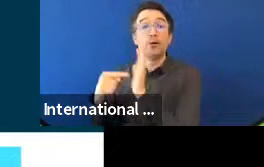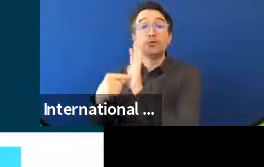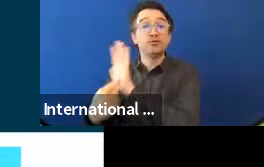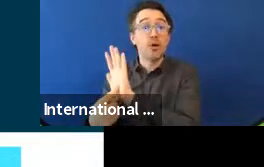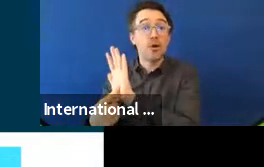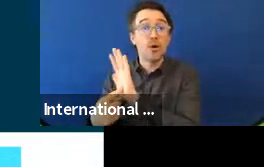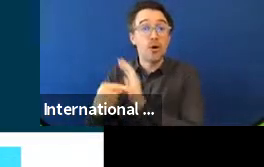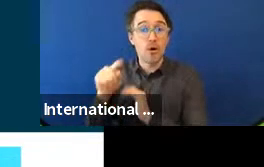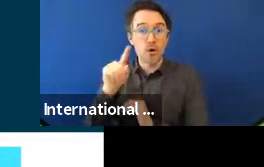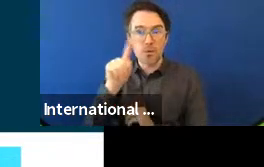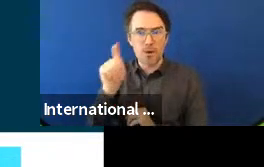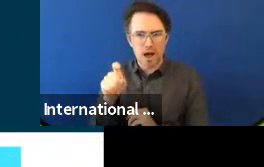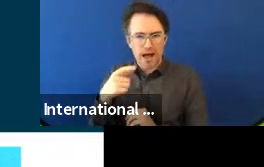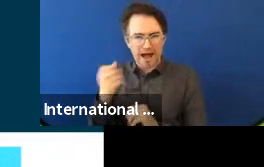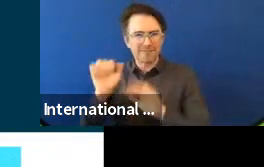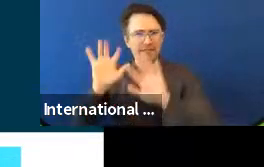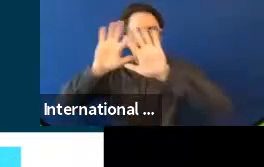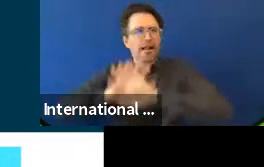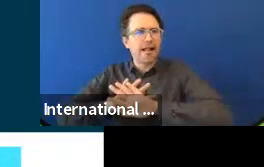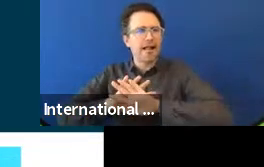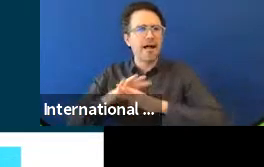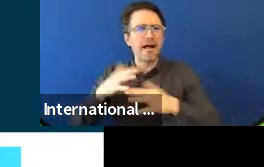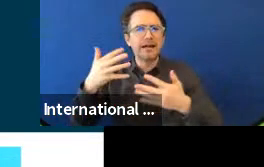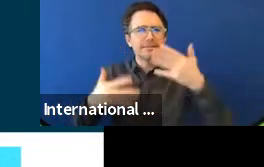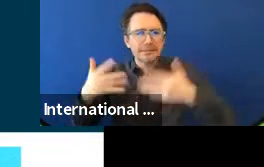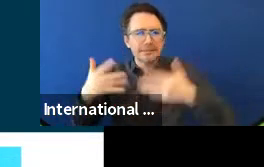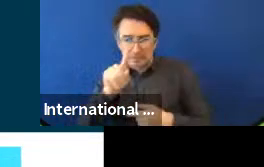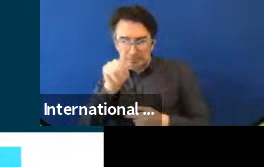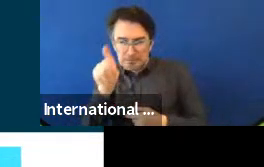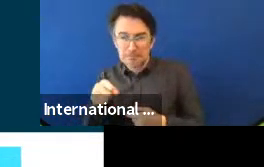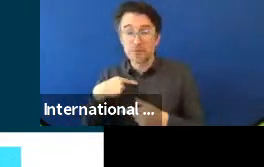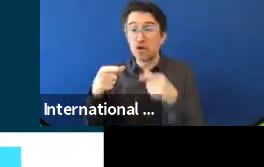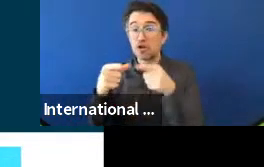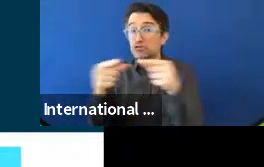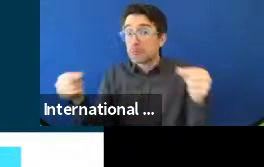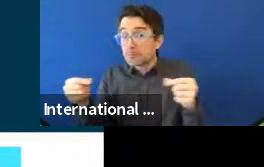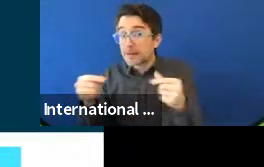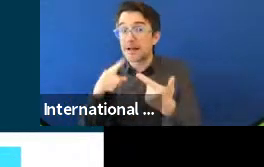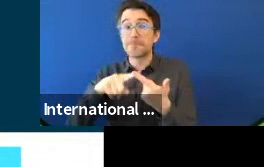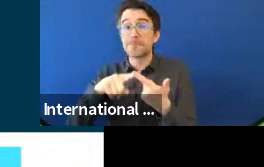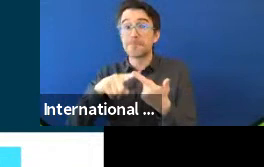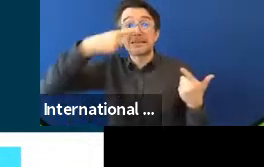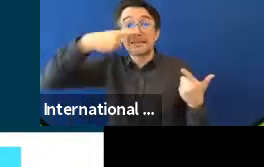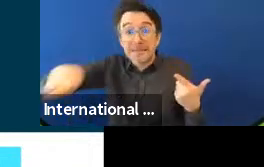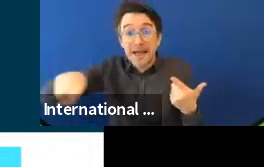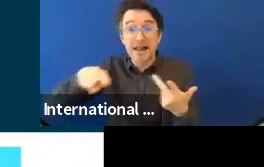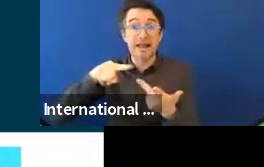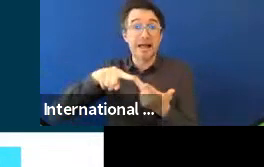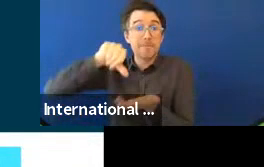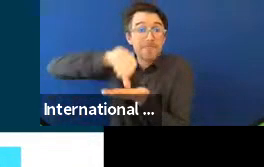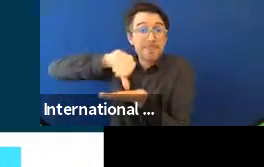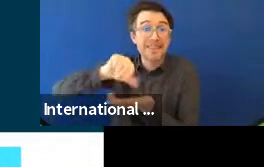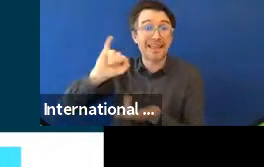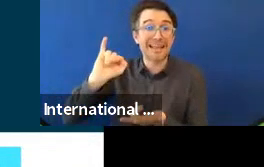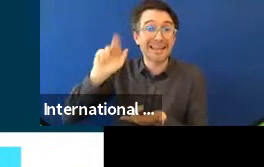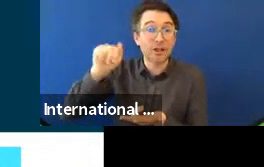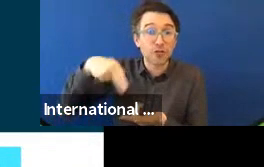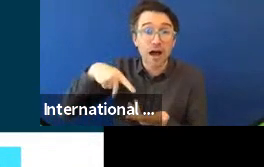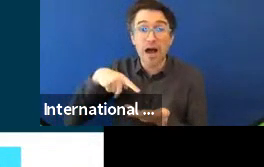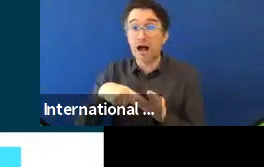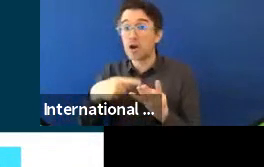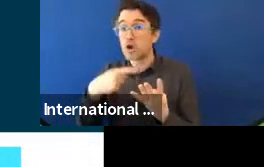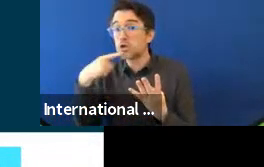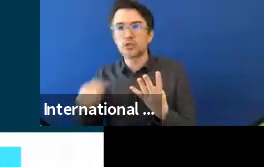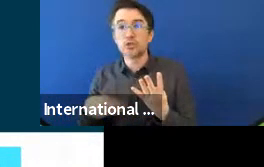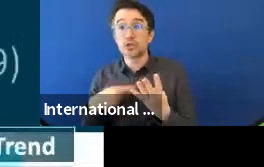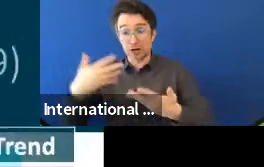for Japan, for Thailand, for Iran, or for the Russian Federation. On the next